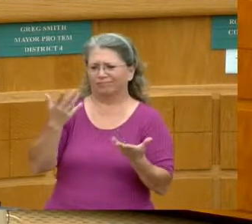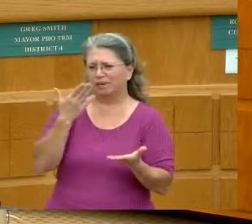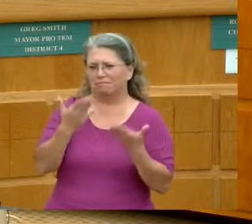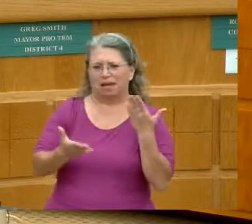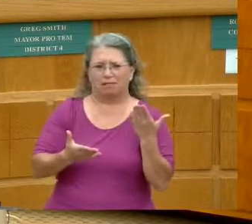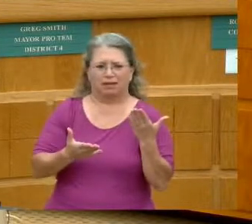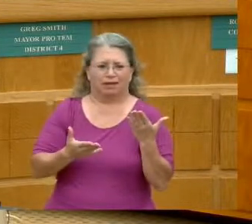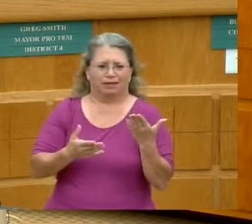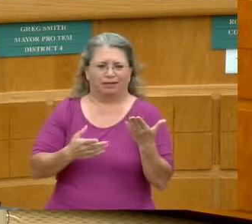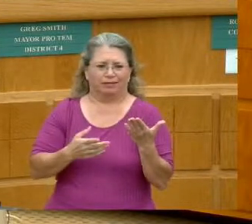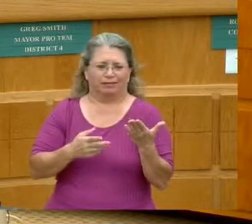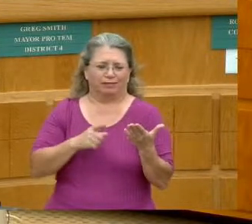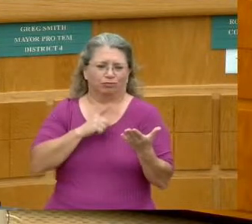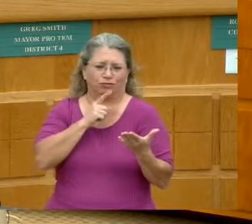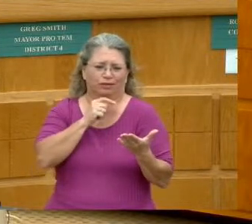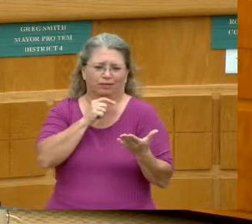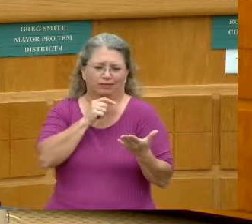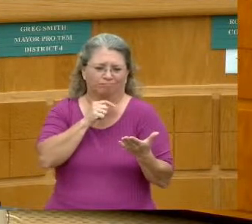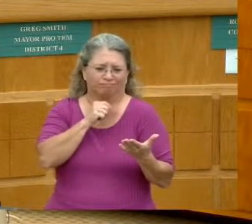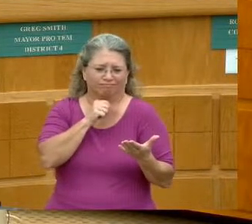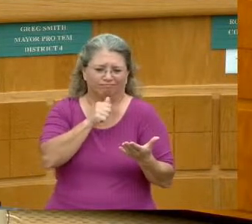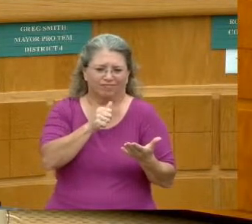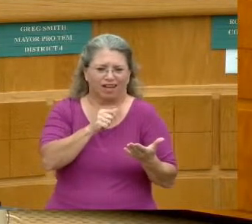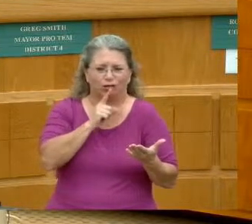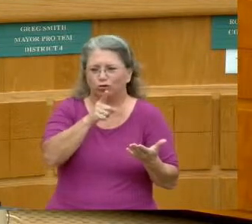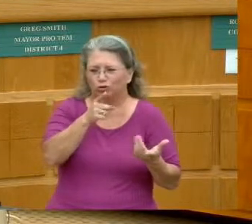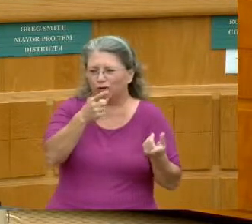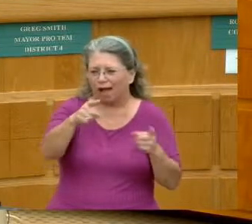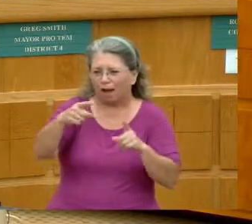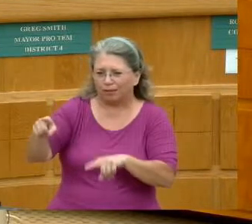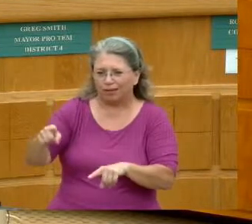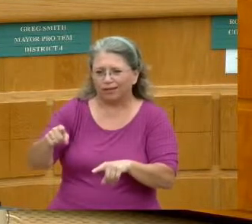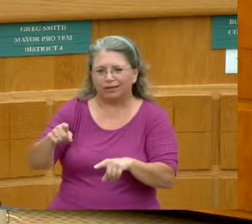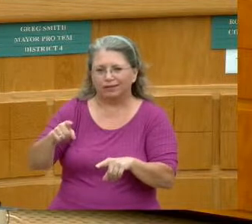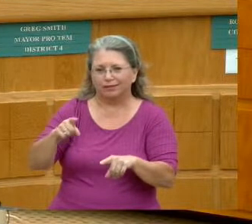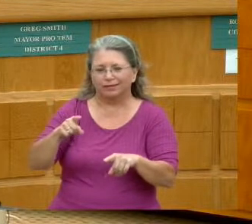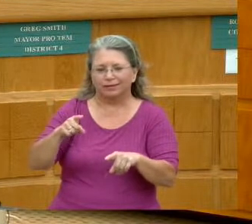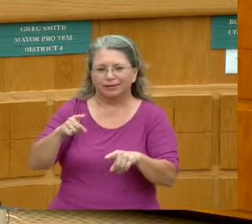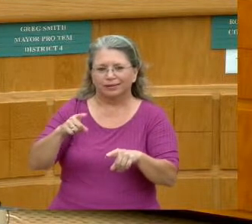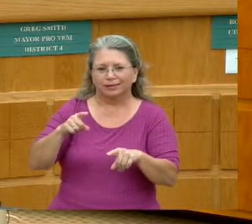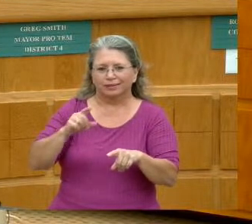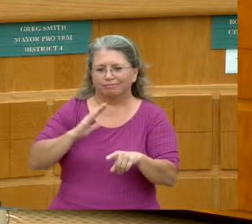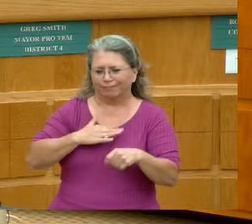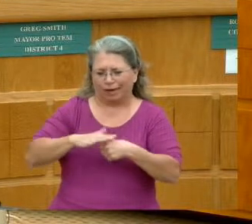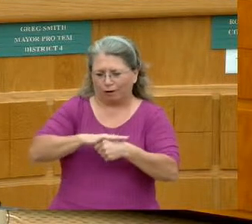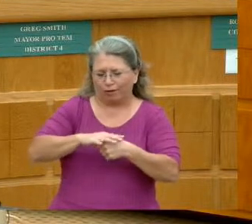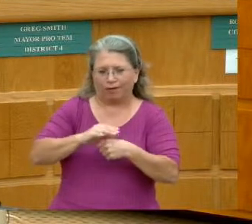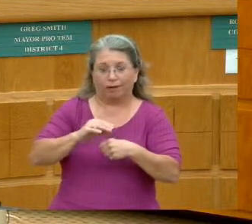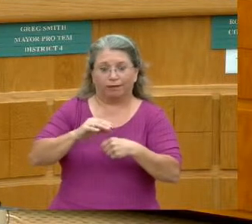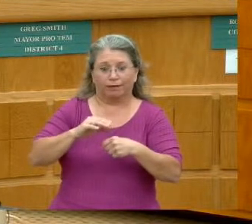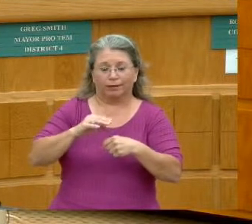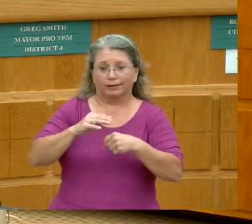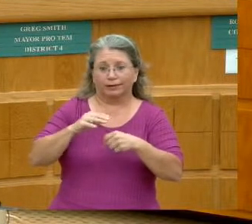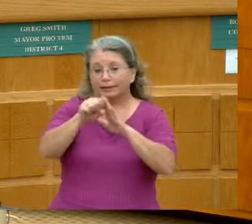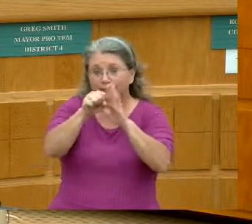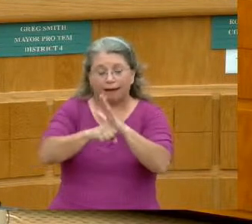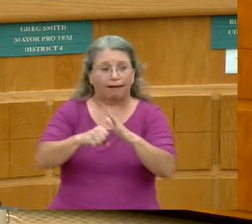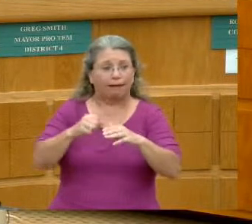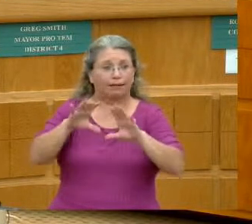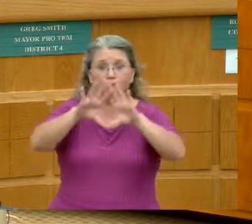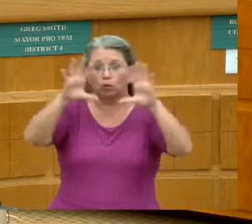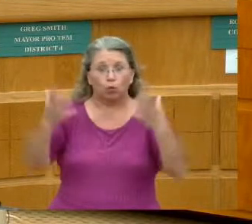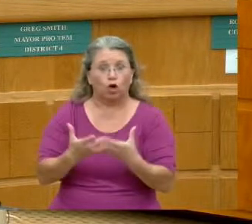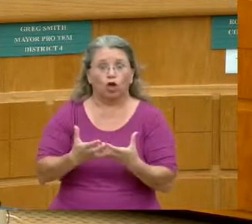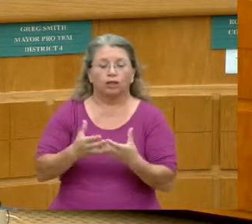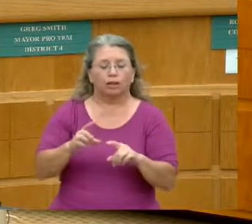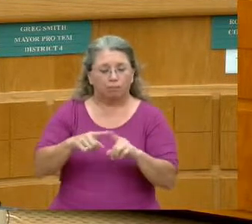is not happening to our county or our country or worldwide. But the truth of the matter is, it is happening